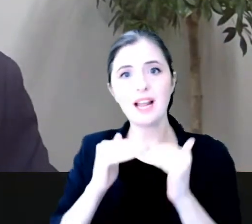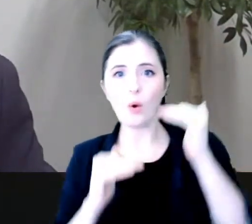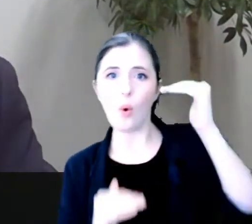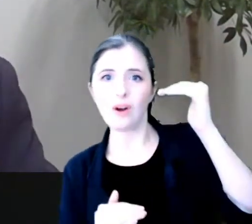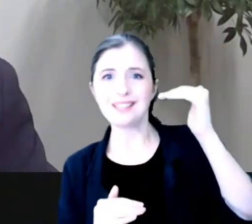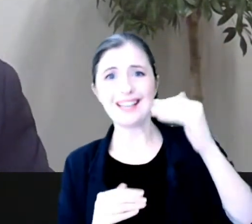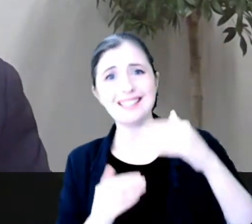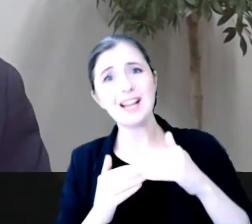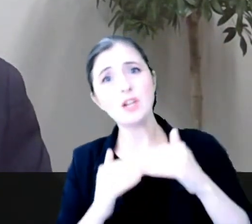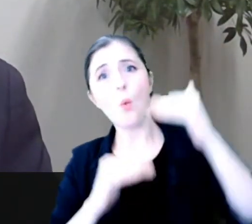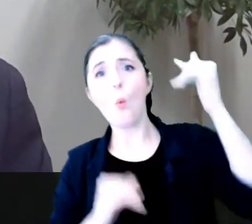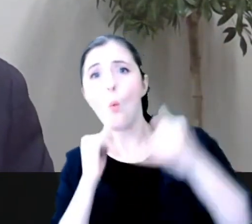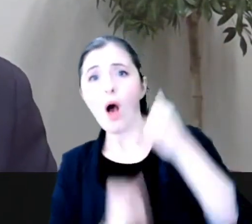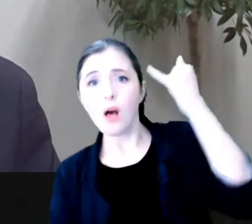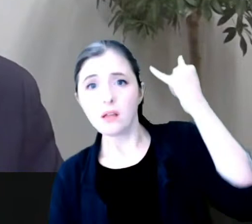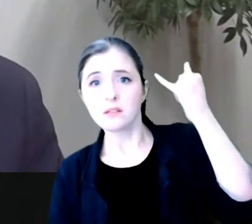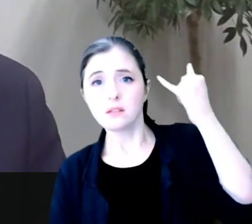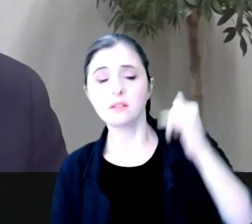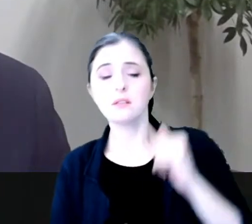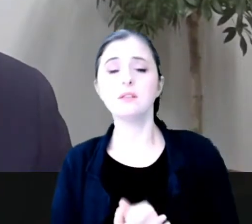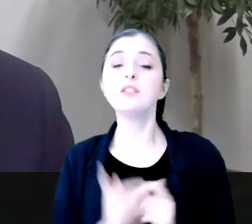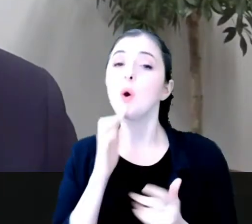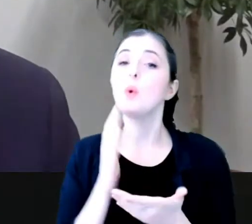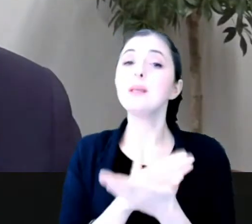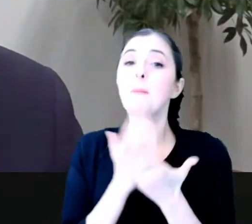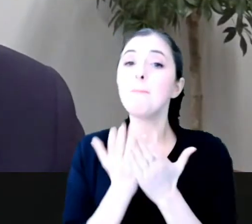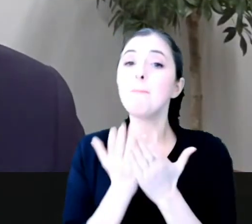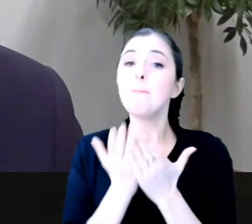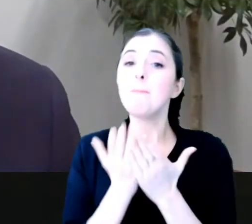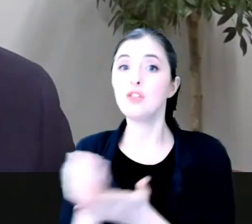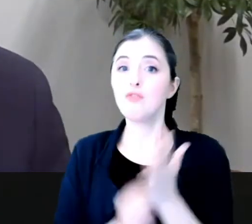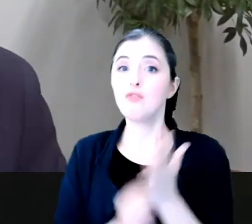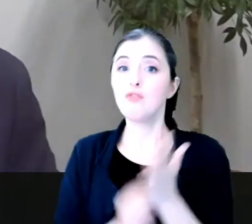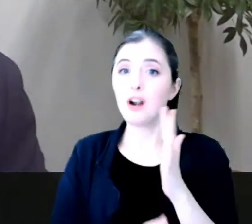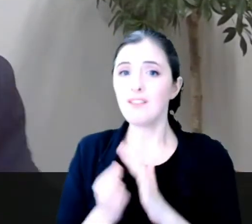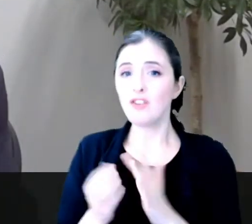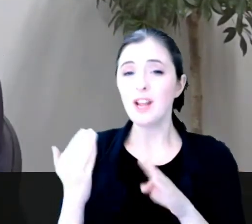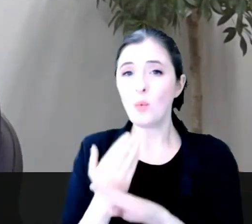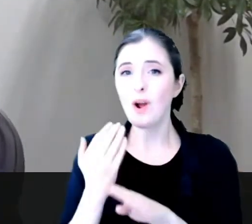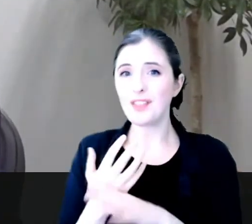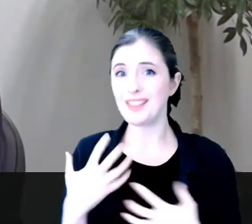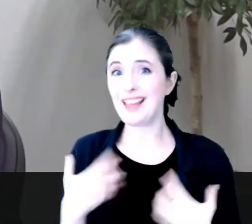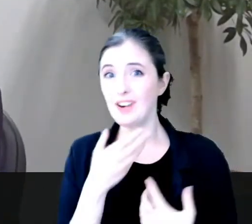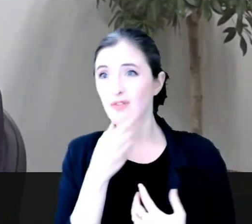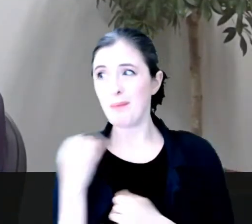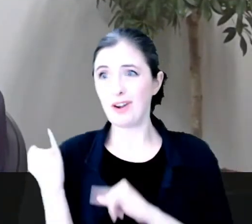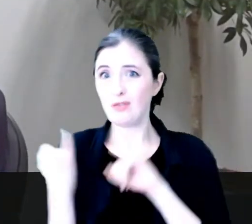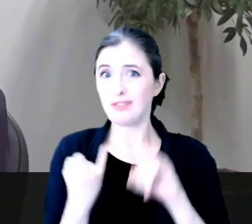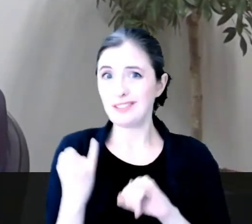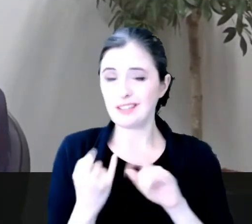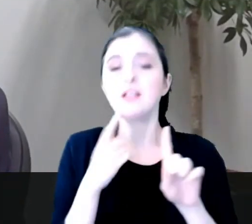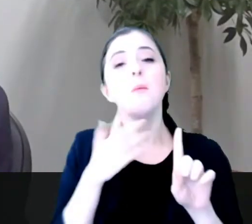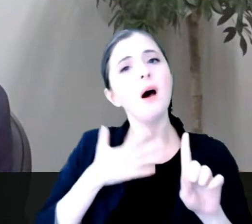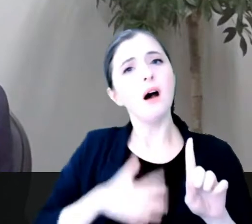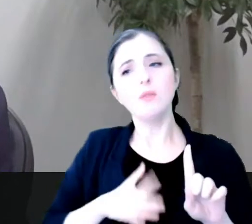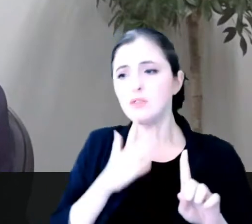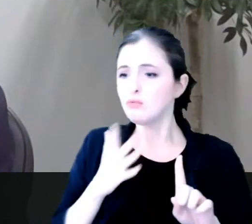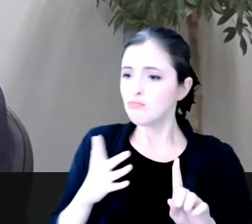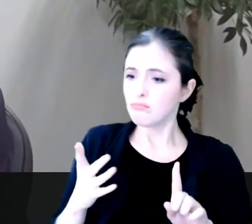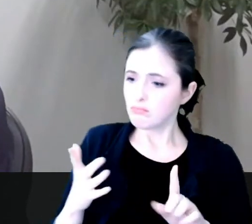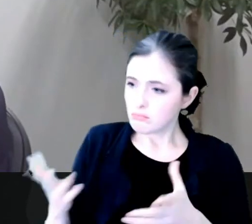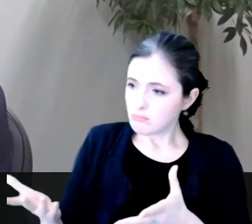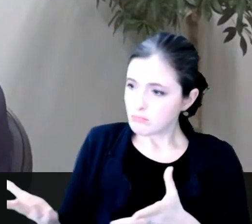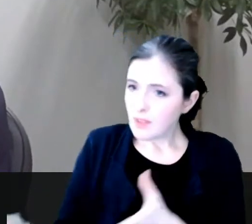So as part of the recovery work, which I noticed that the angry men criticised earlier on, we're involving young people in part of the solutions and engaging young